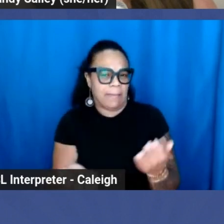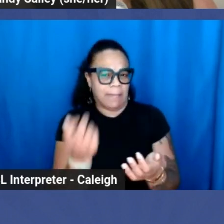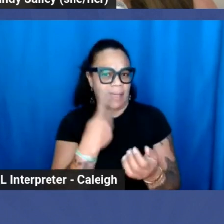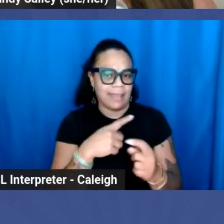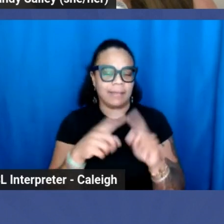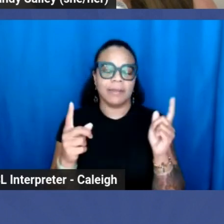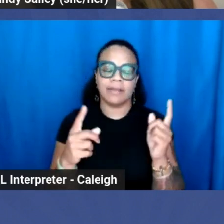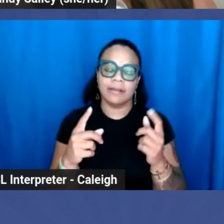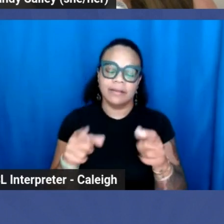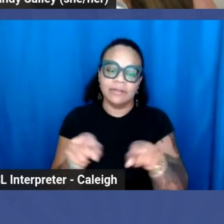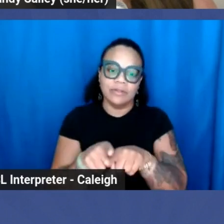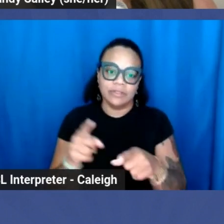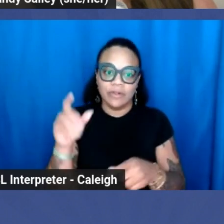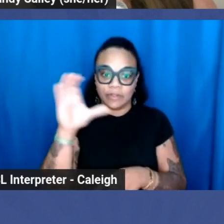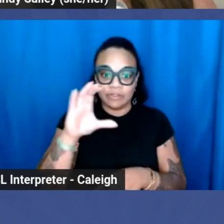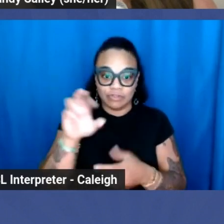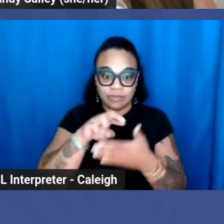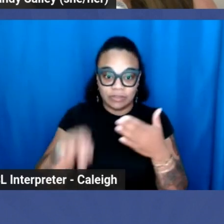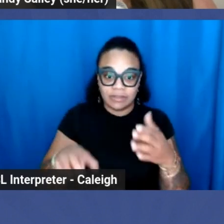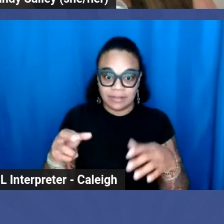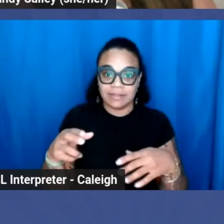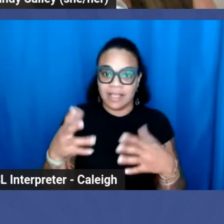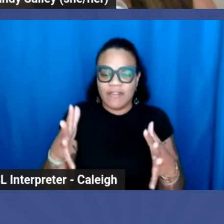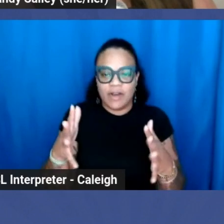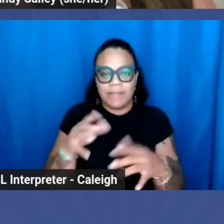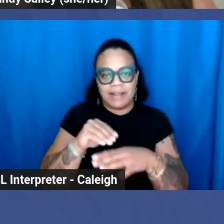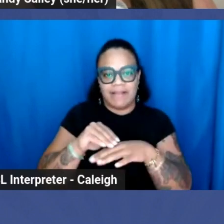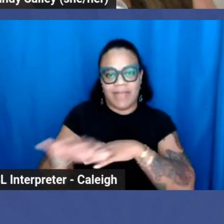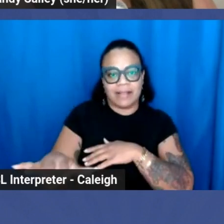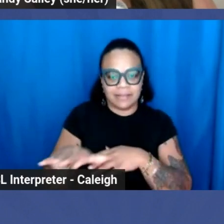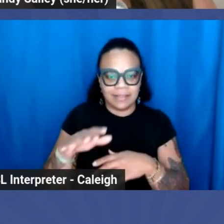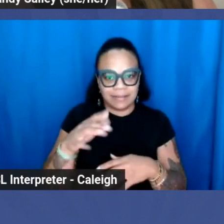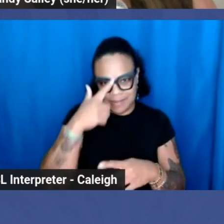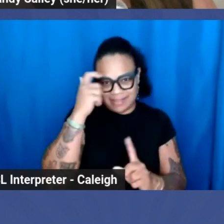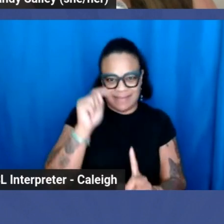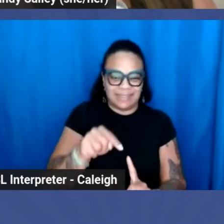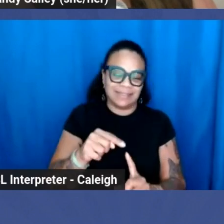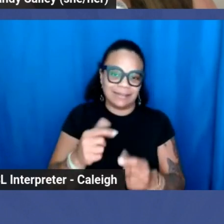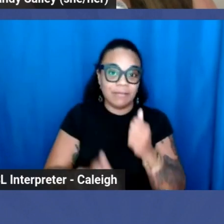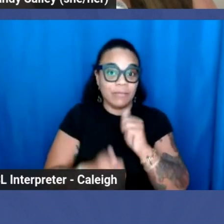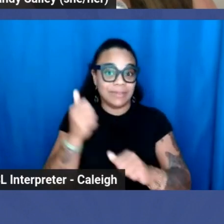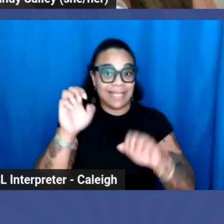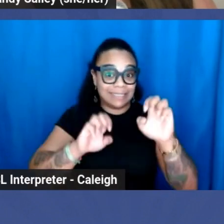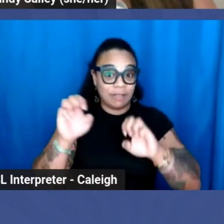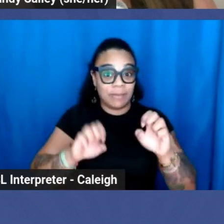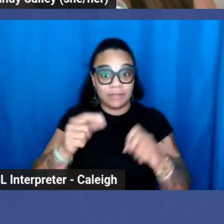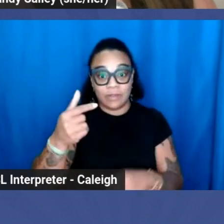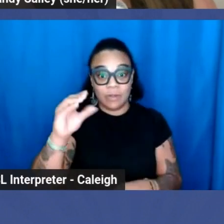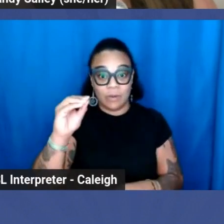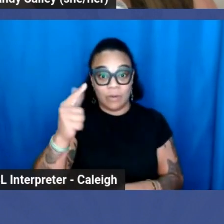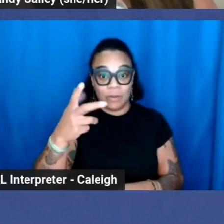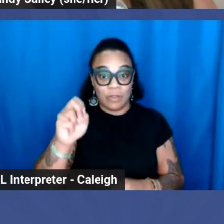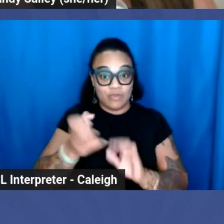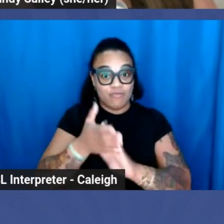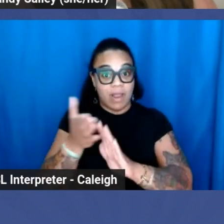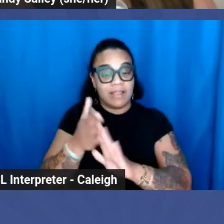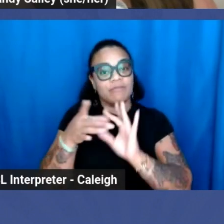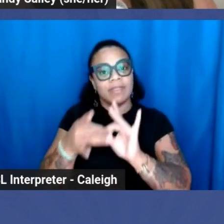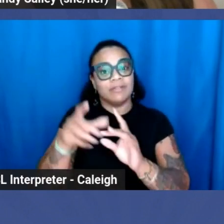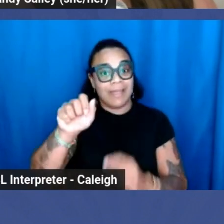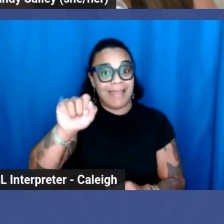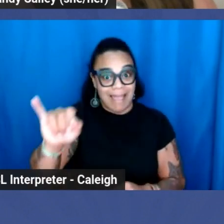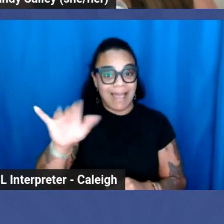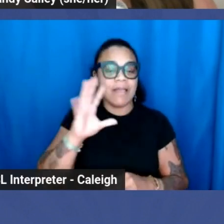like the search results have been affected by this. No, like most of the experiments that Google is running related to artificial intelligence are